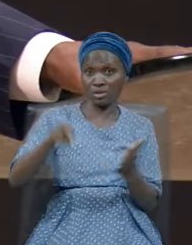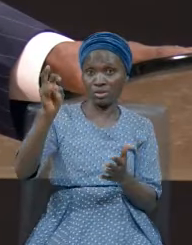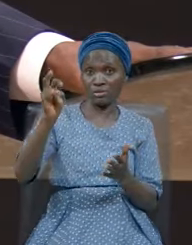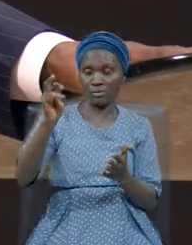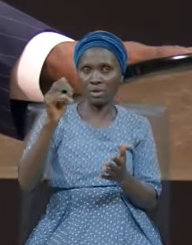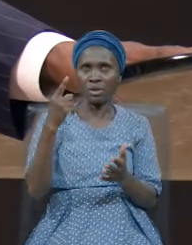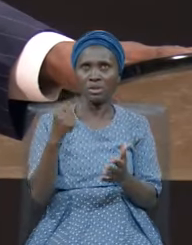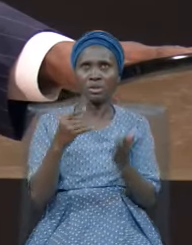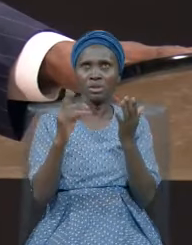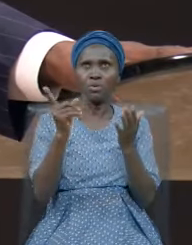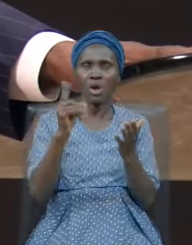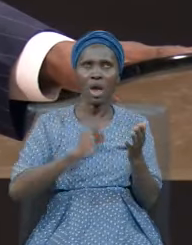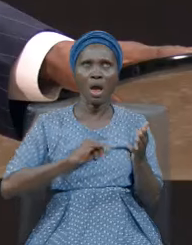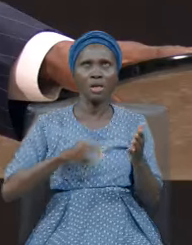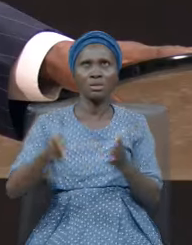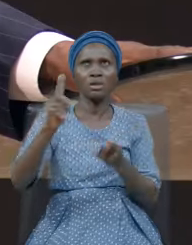May,